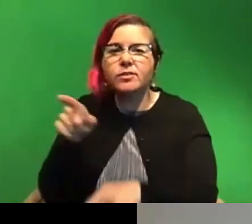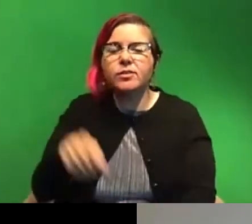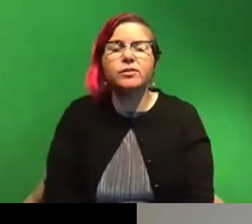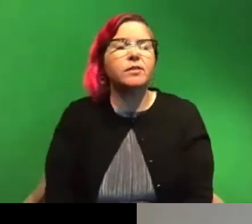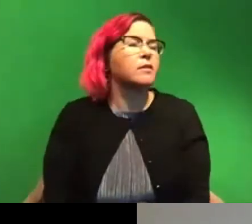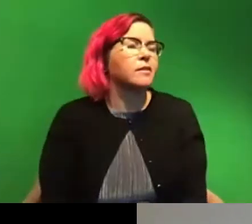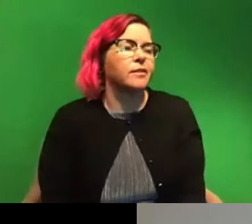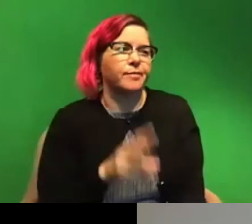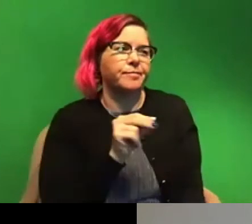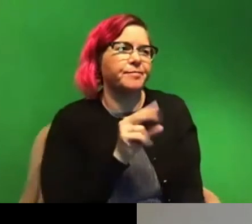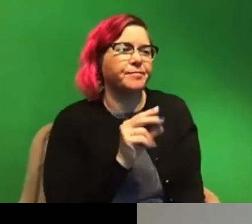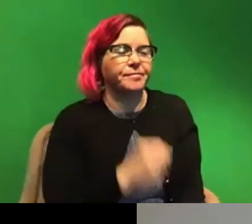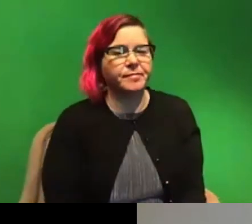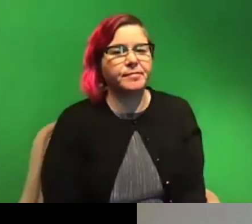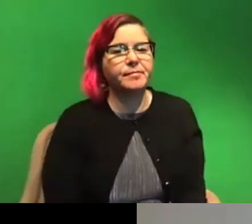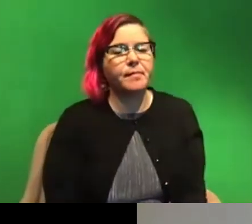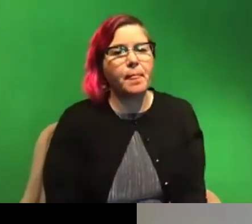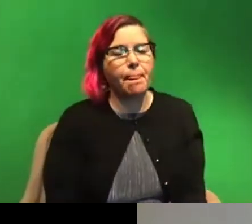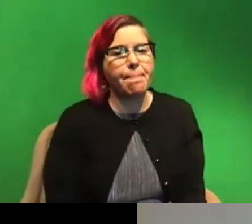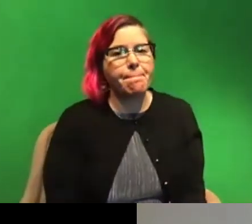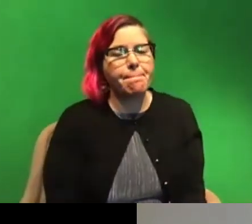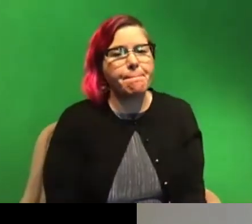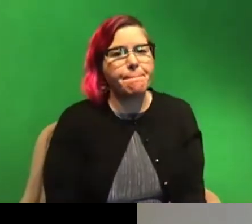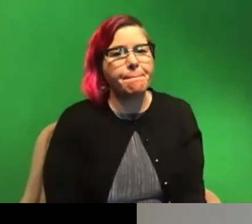No. no. It can,